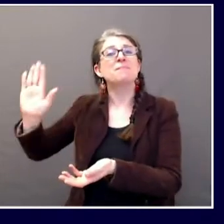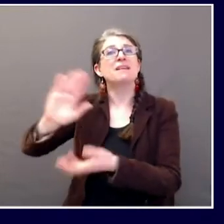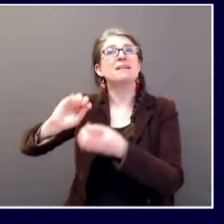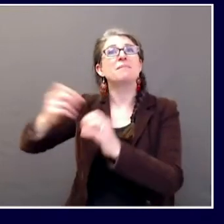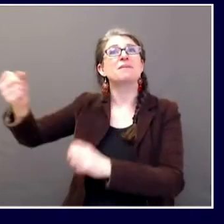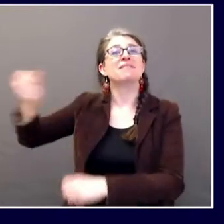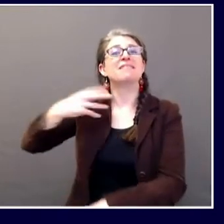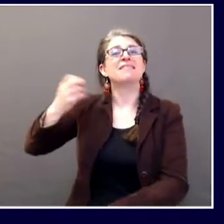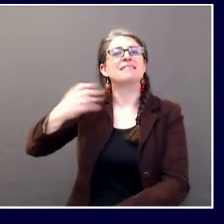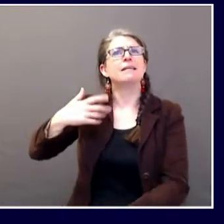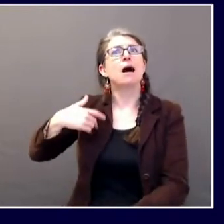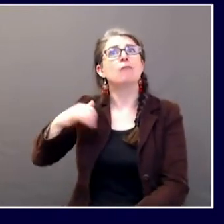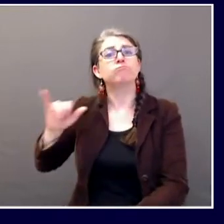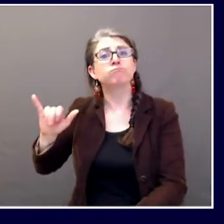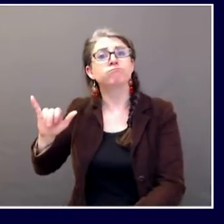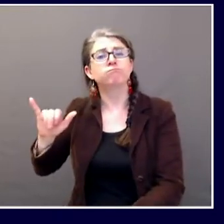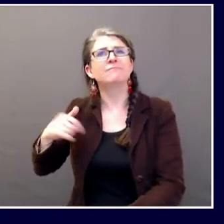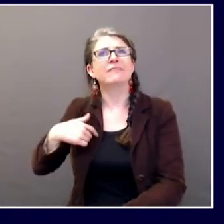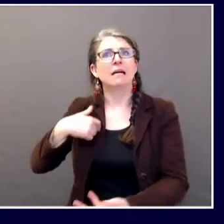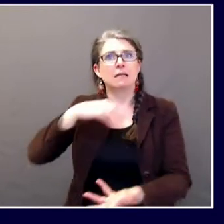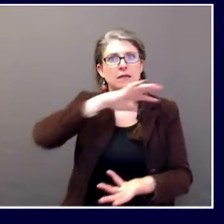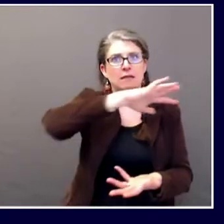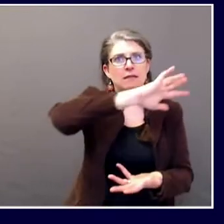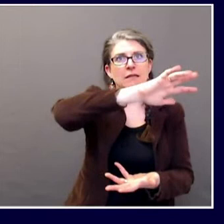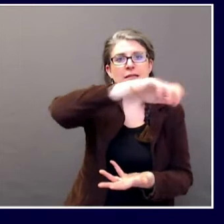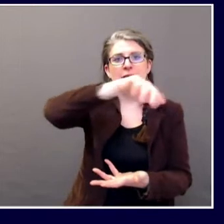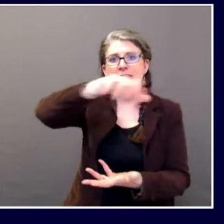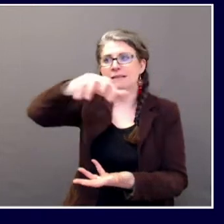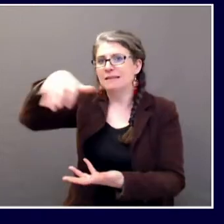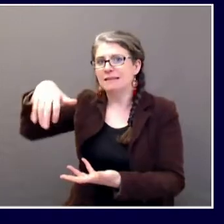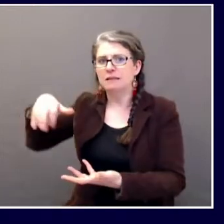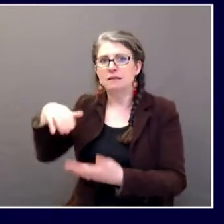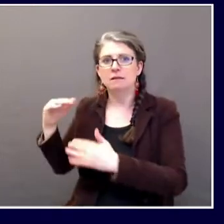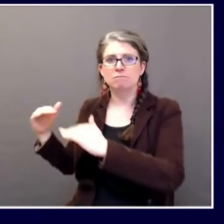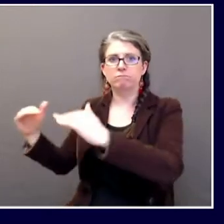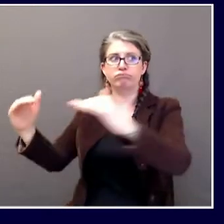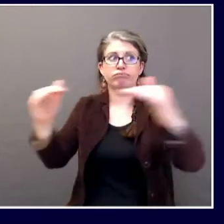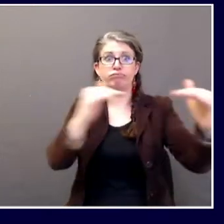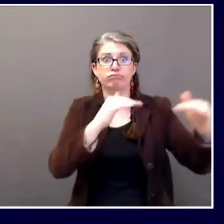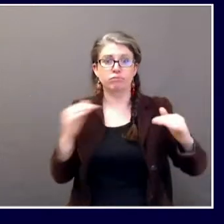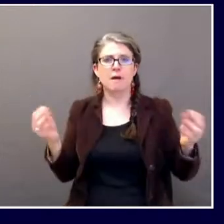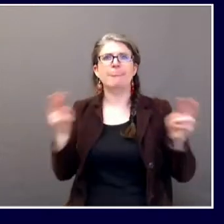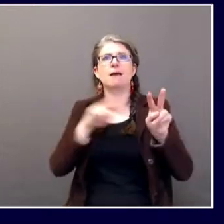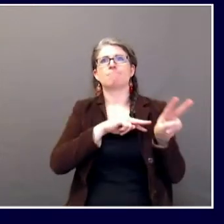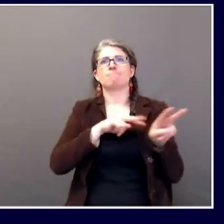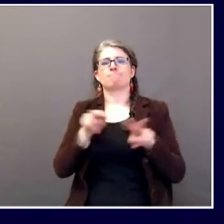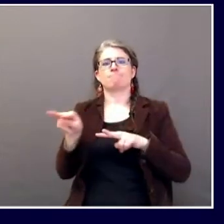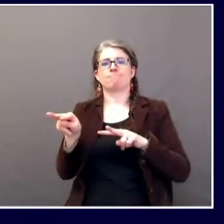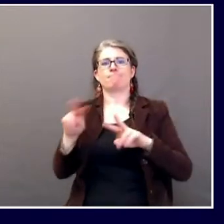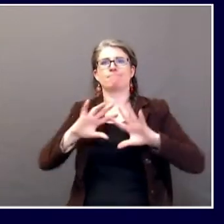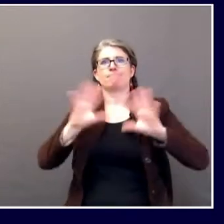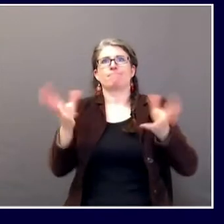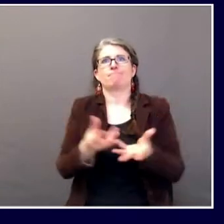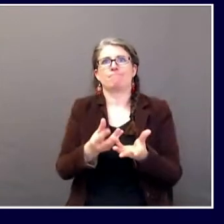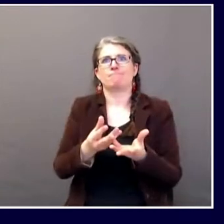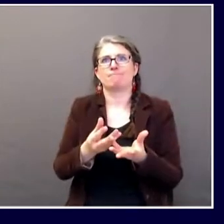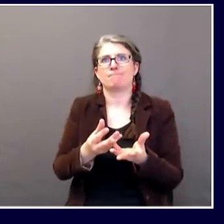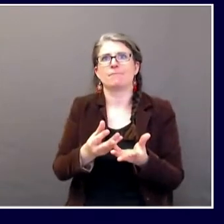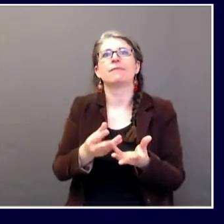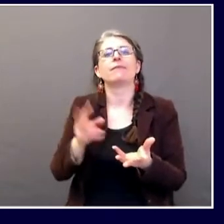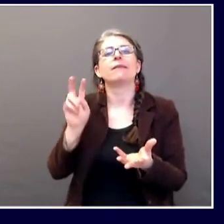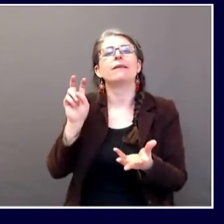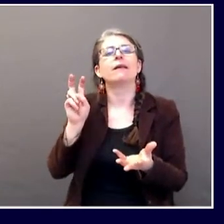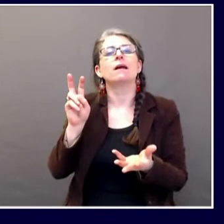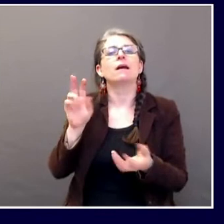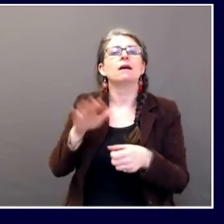are all preliminary and they are subject to change, hopefully change upward. One of the things that we've heard from long-term care